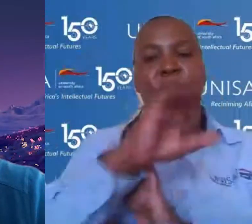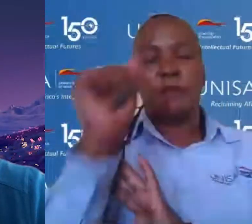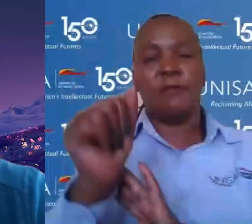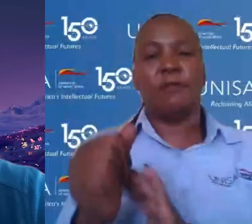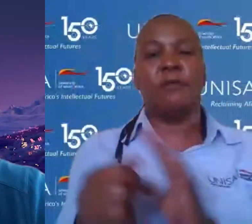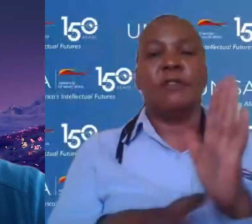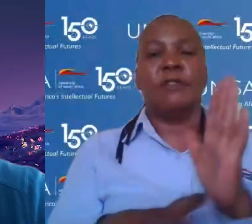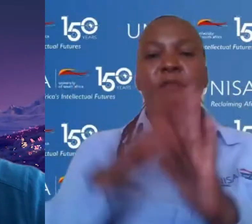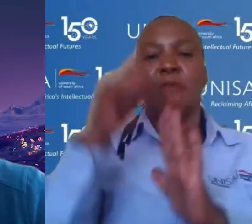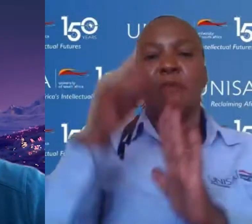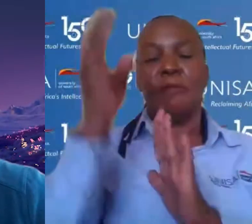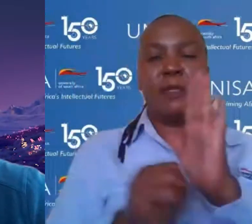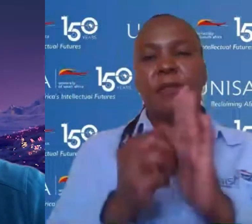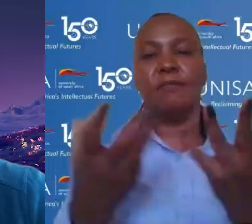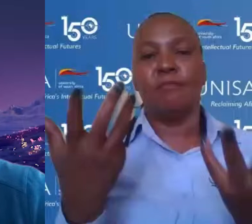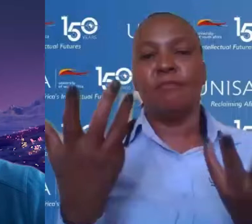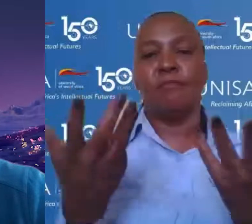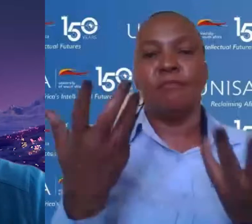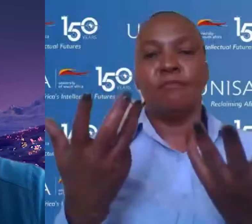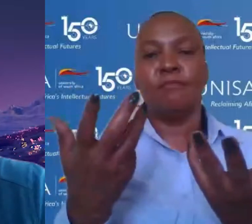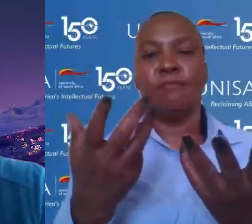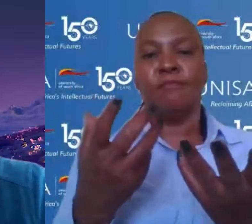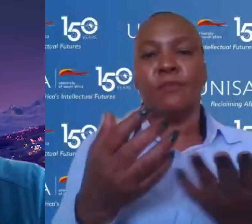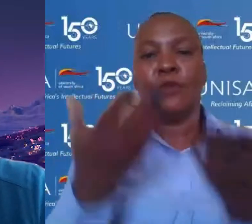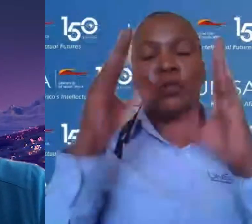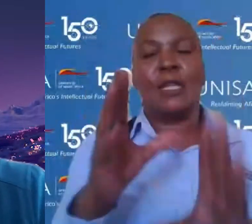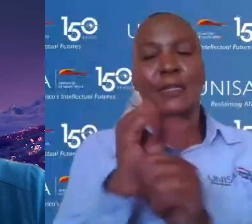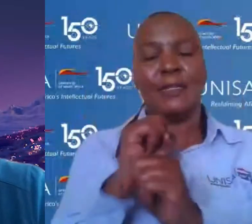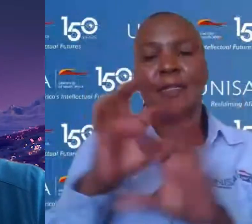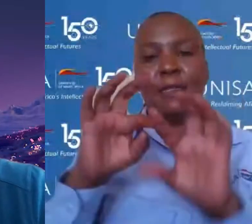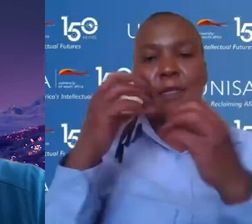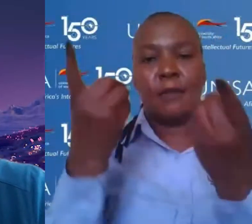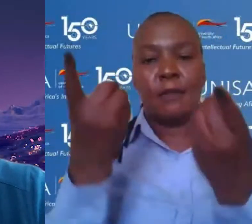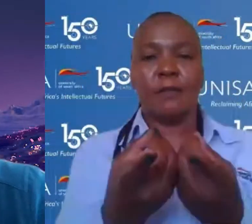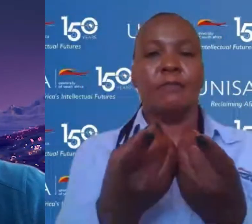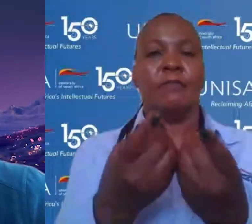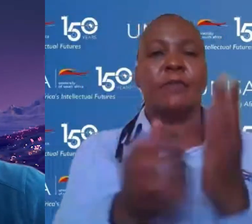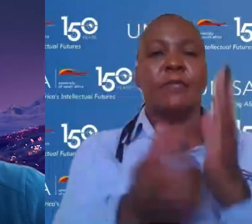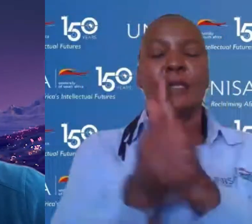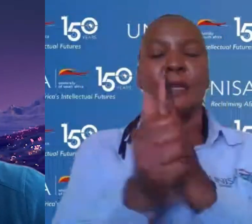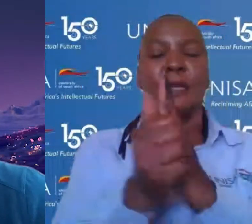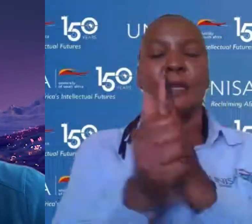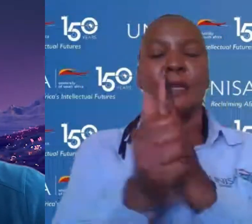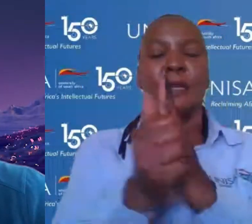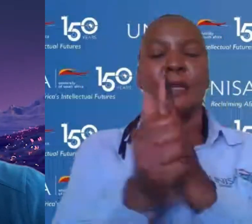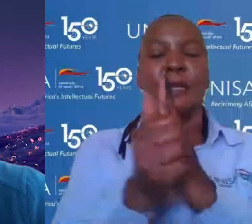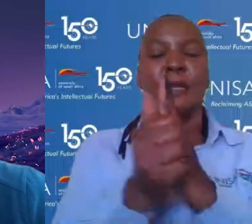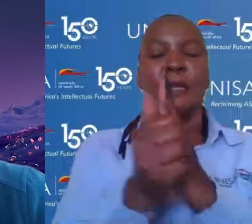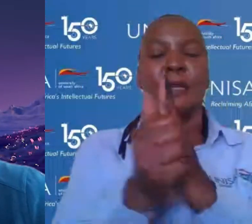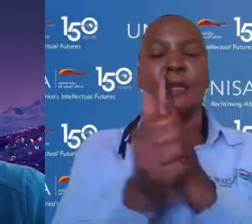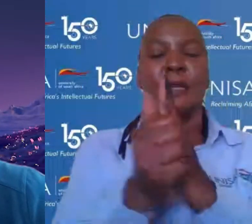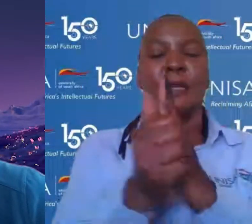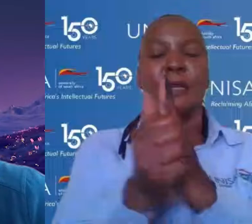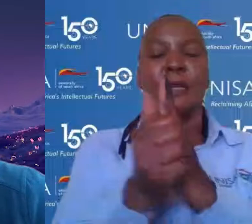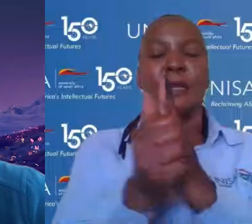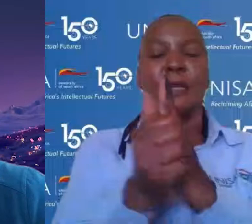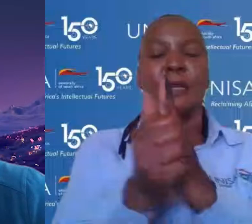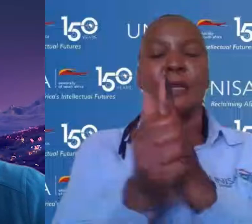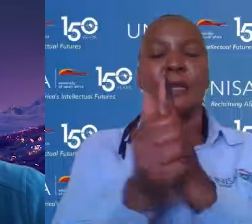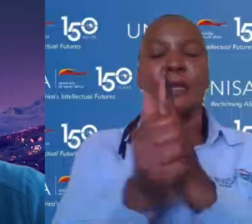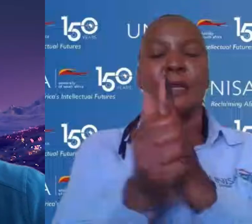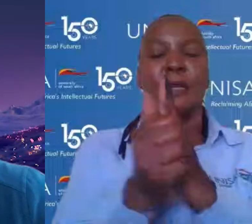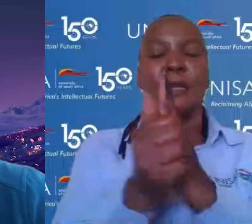the Student Retention Unit side. All important information will be posted there on a